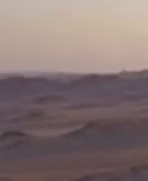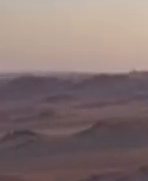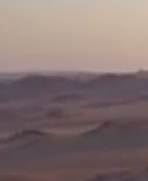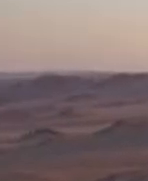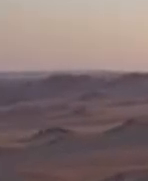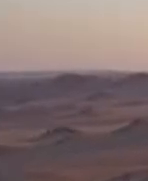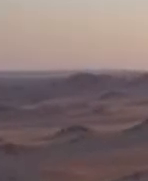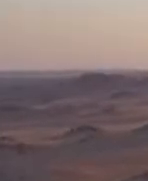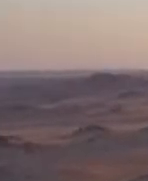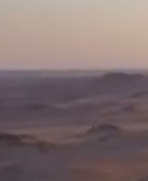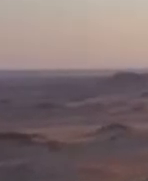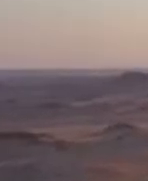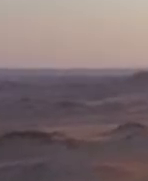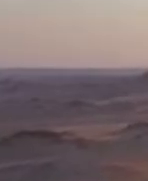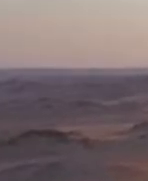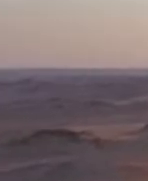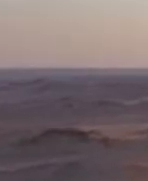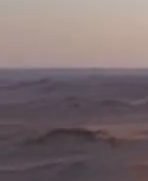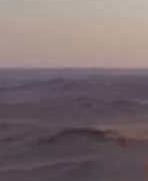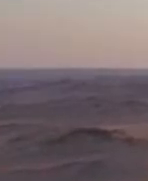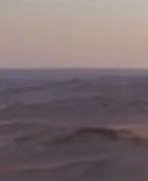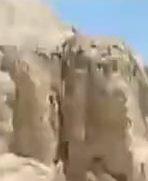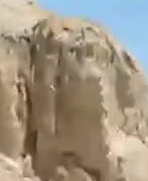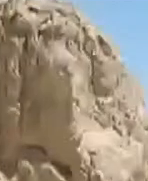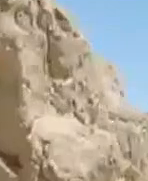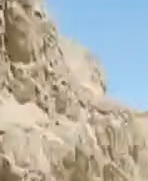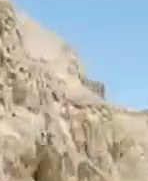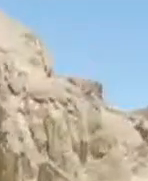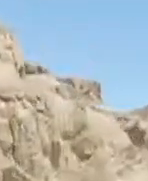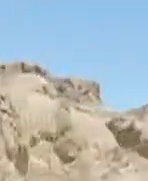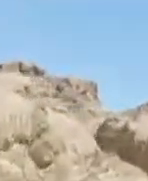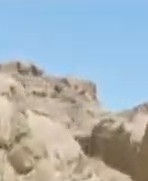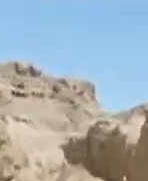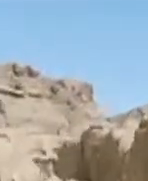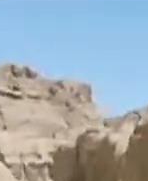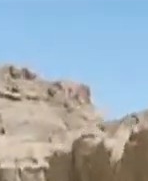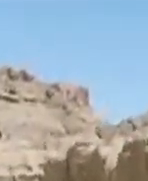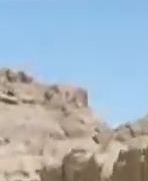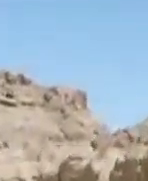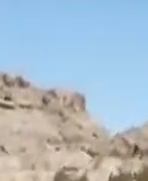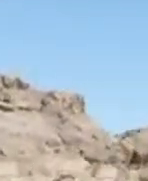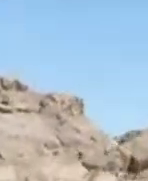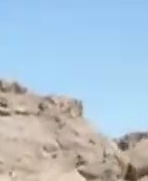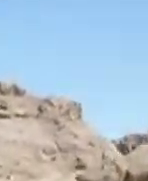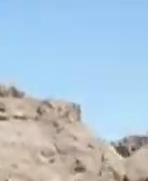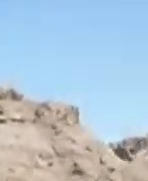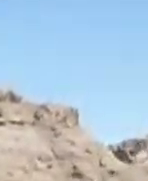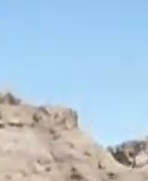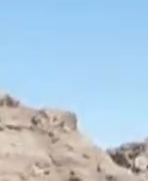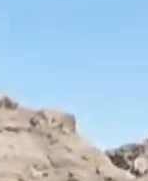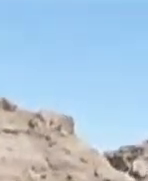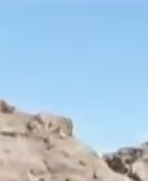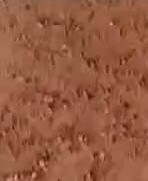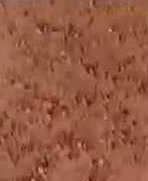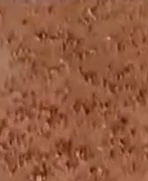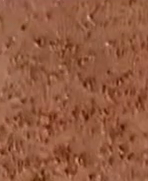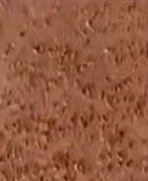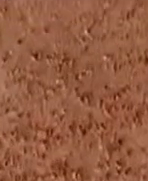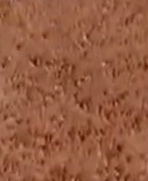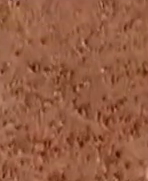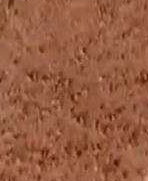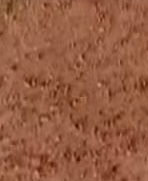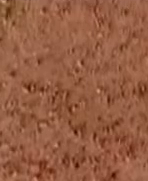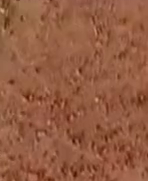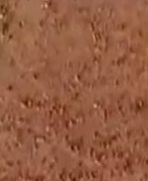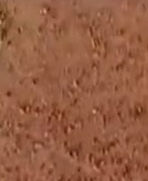We know the world is a crazy place right now, but don't panic. Take a breath, slow down, or